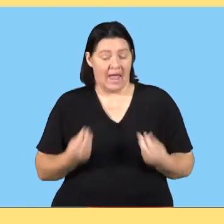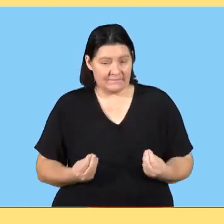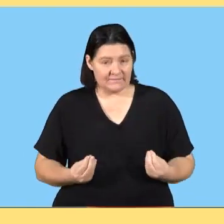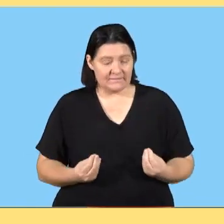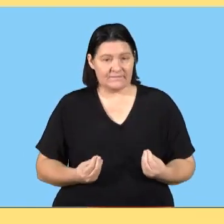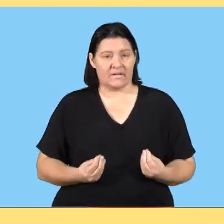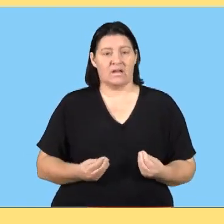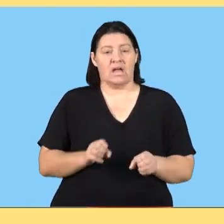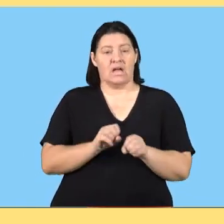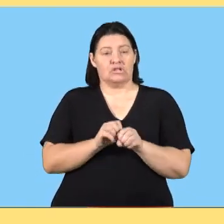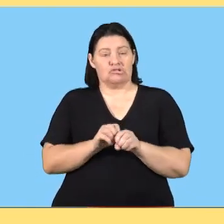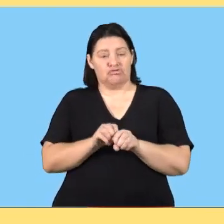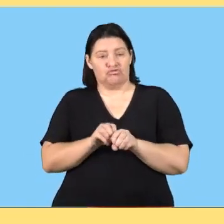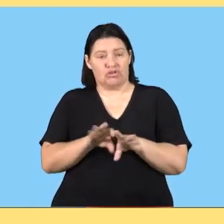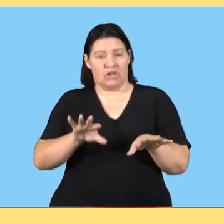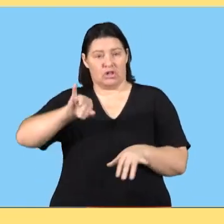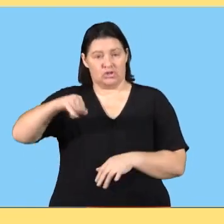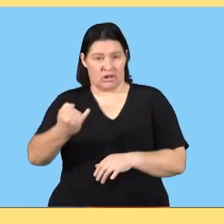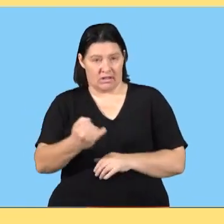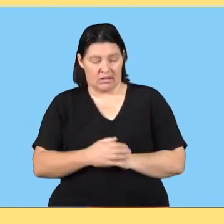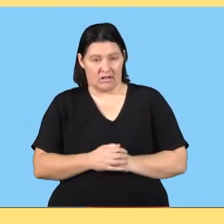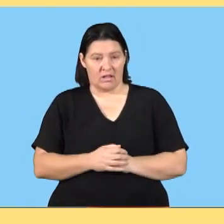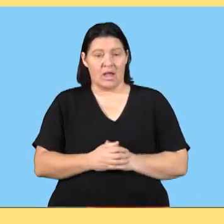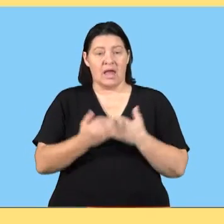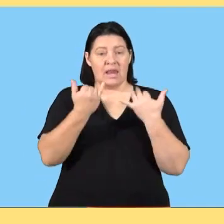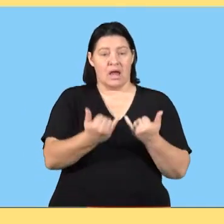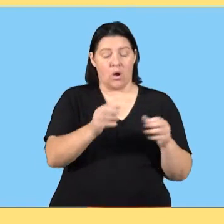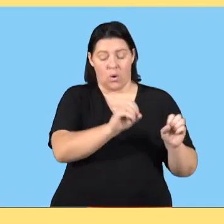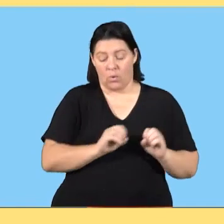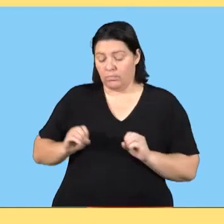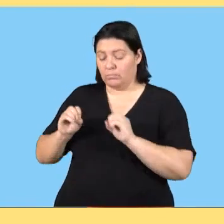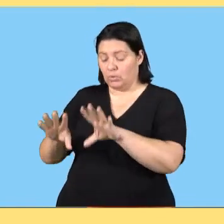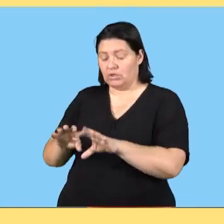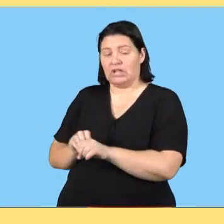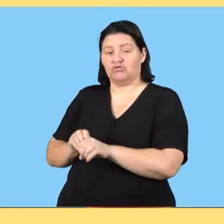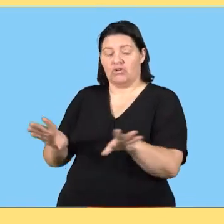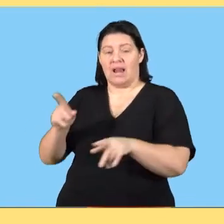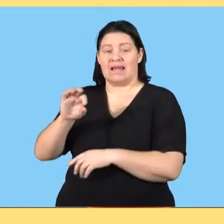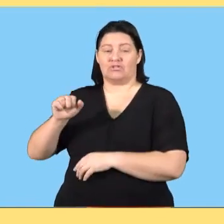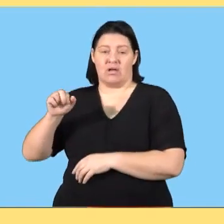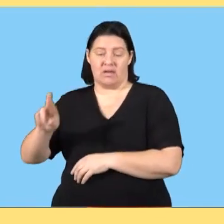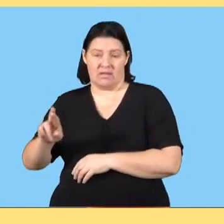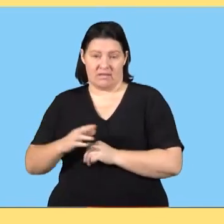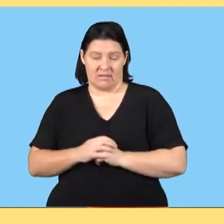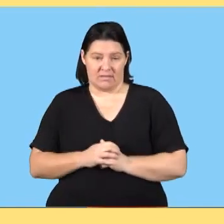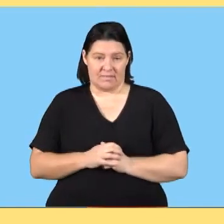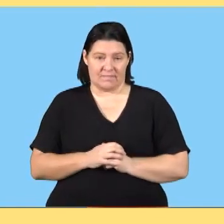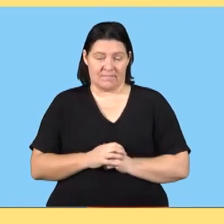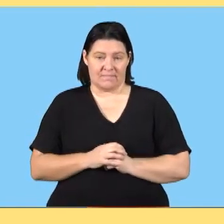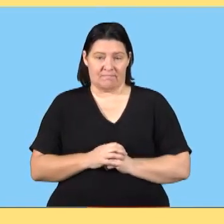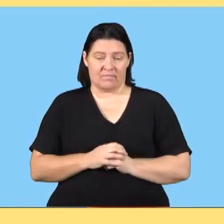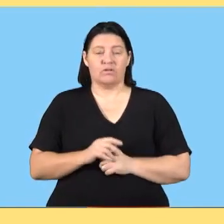what we have is our general journal, as you can see, and we are now going to post it to the